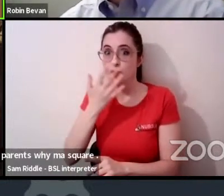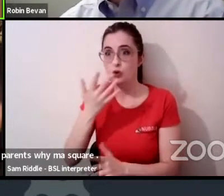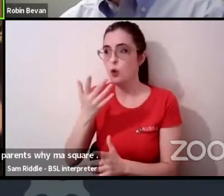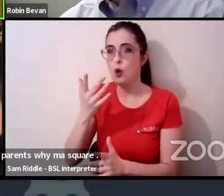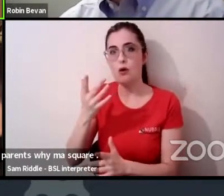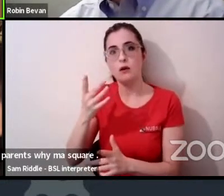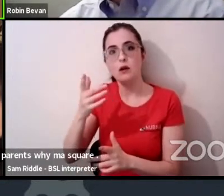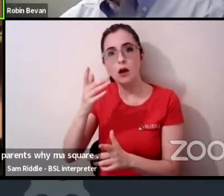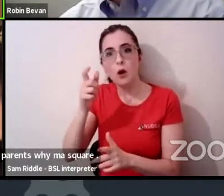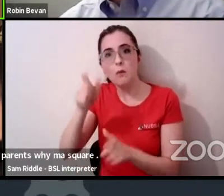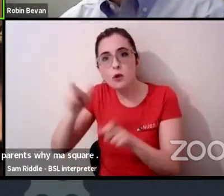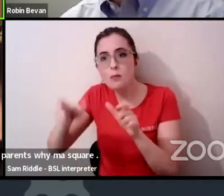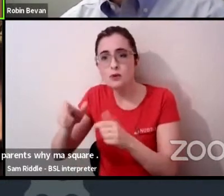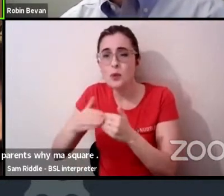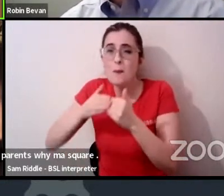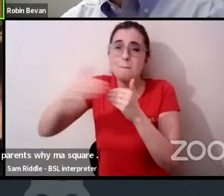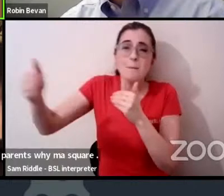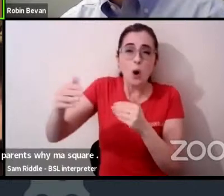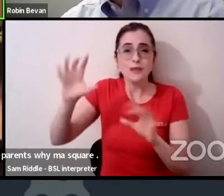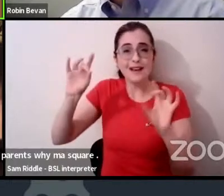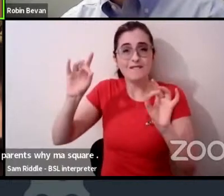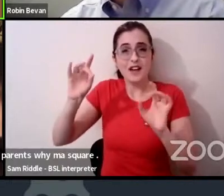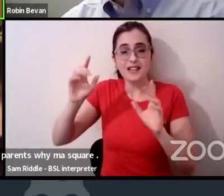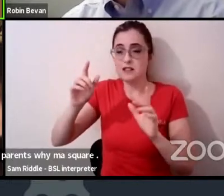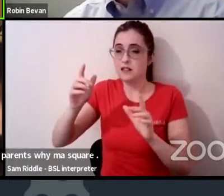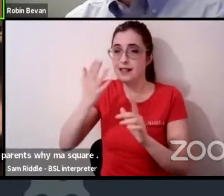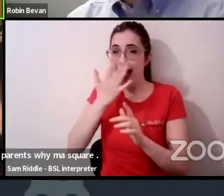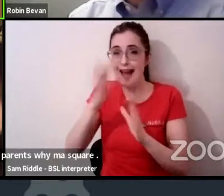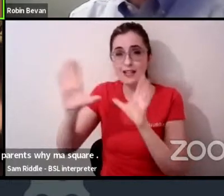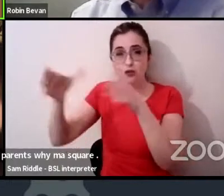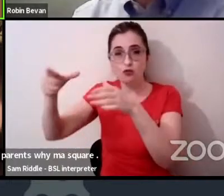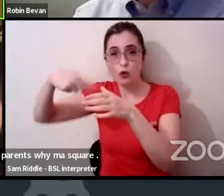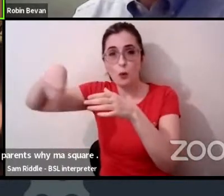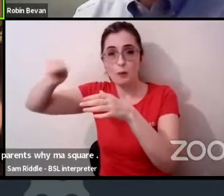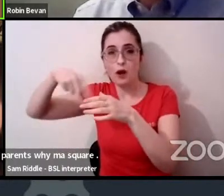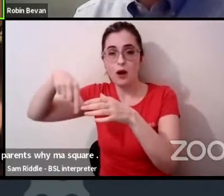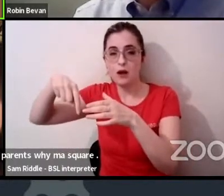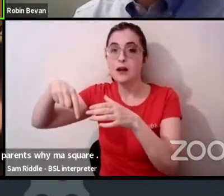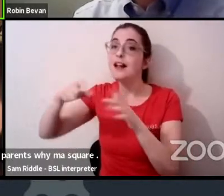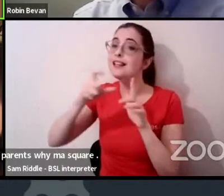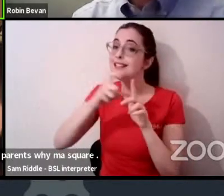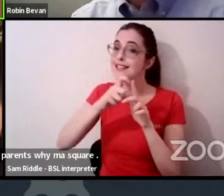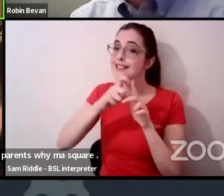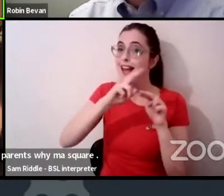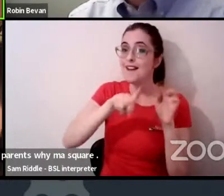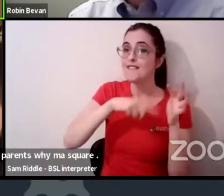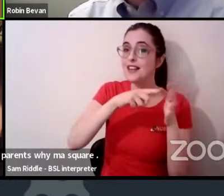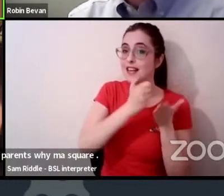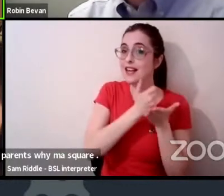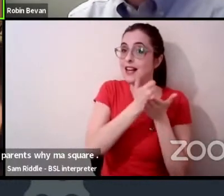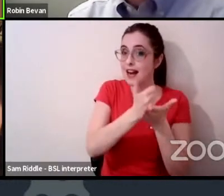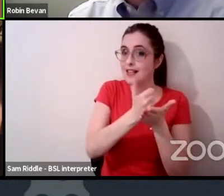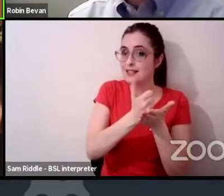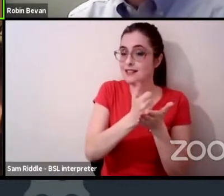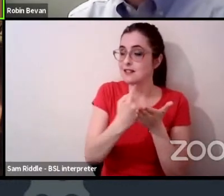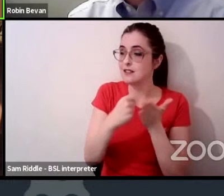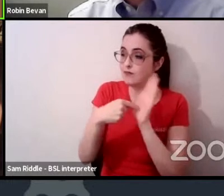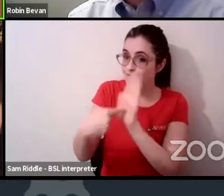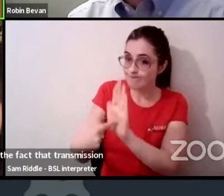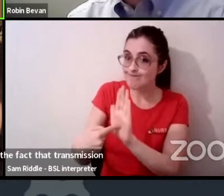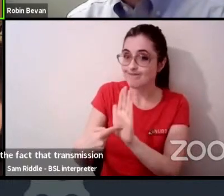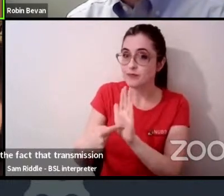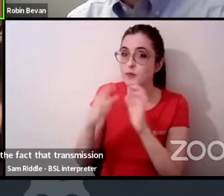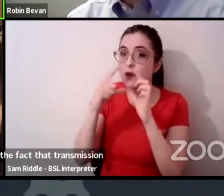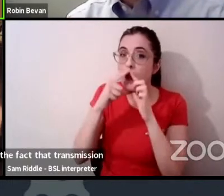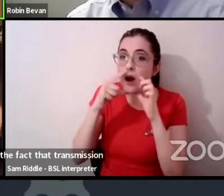infected age group. And the science coming from the government, because this is DfE guidance, is that the mask wearing is a